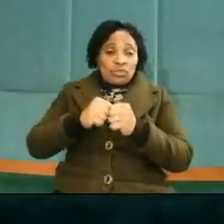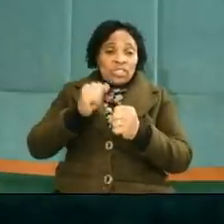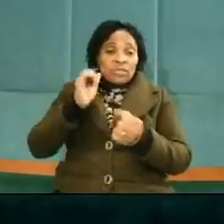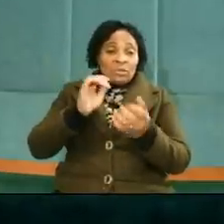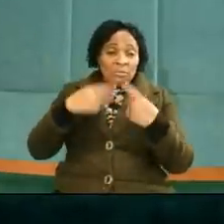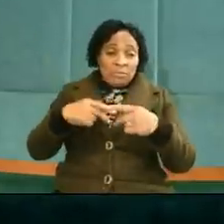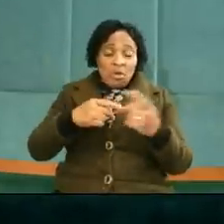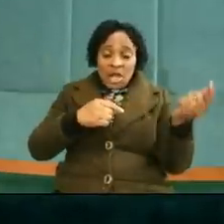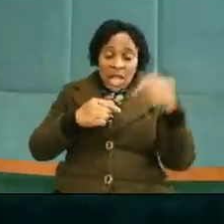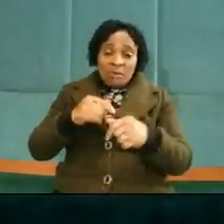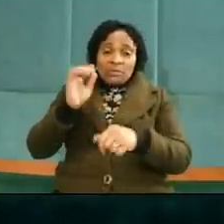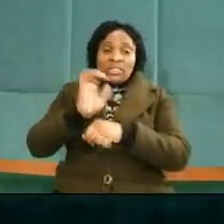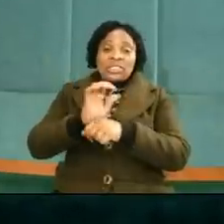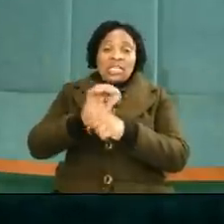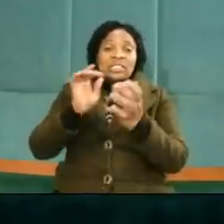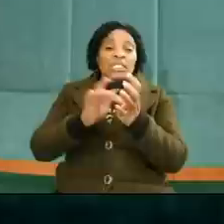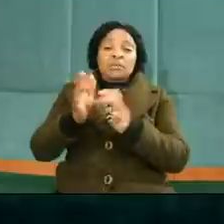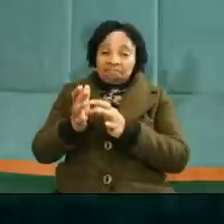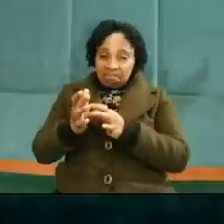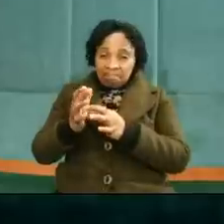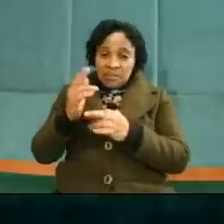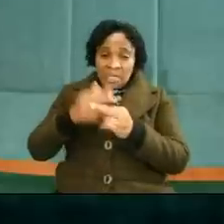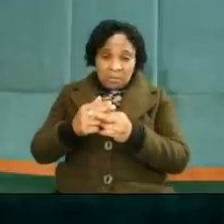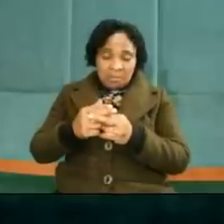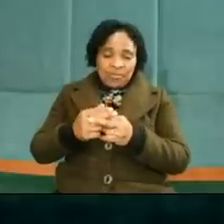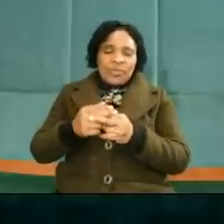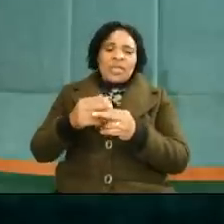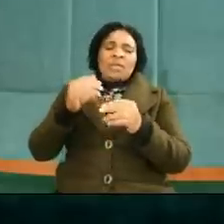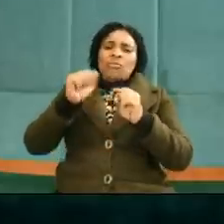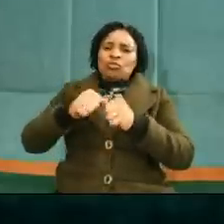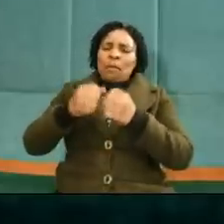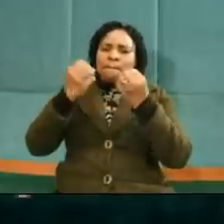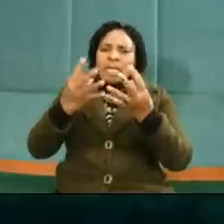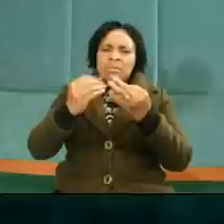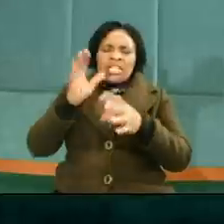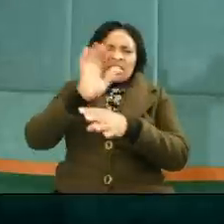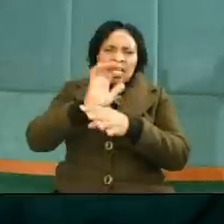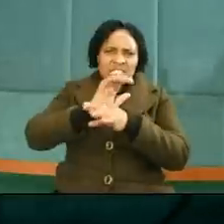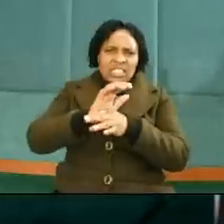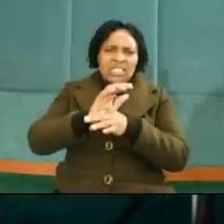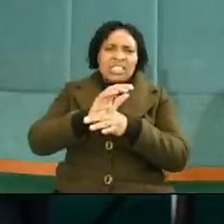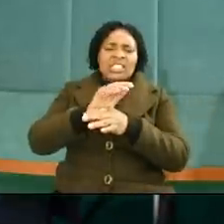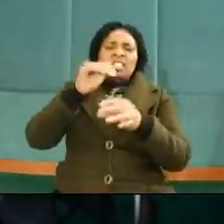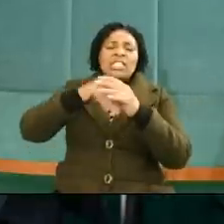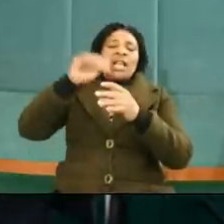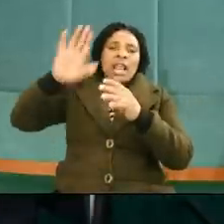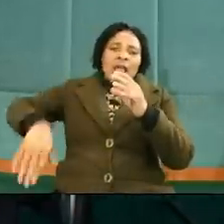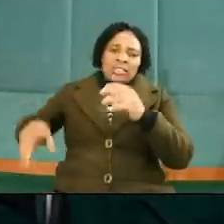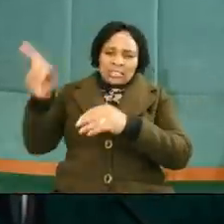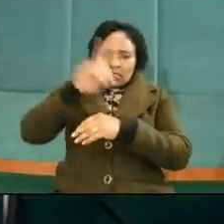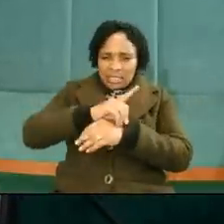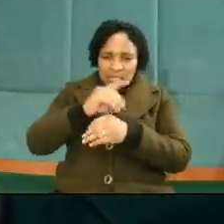name? In church. So the sign is saying there will be many churches in the last days.